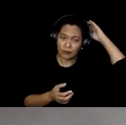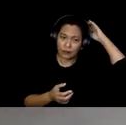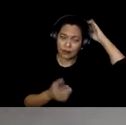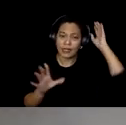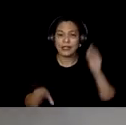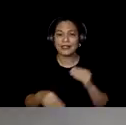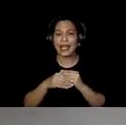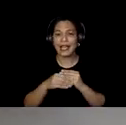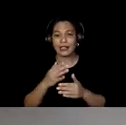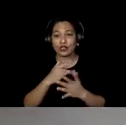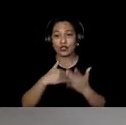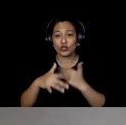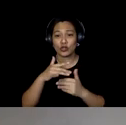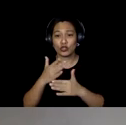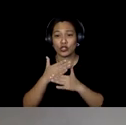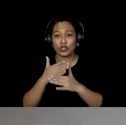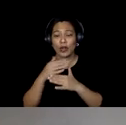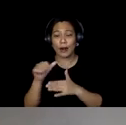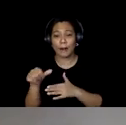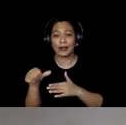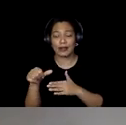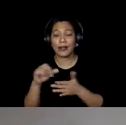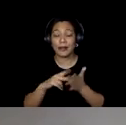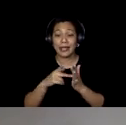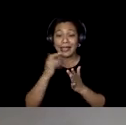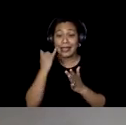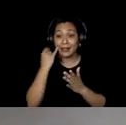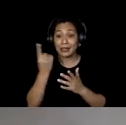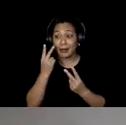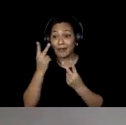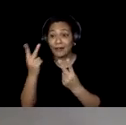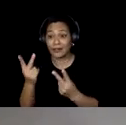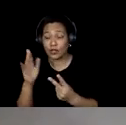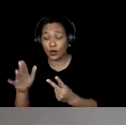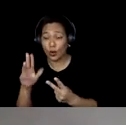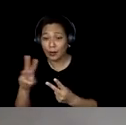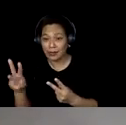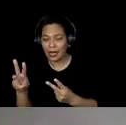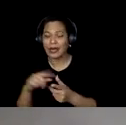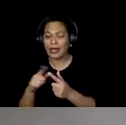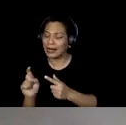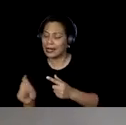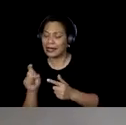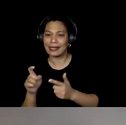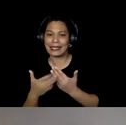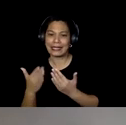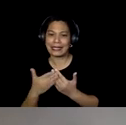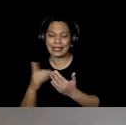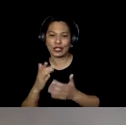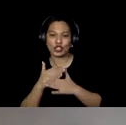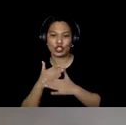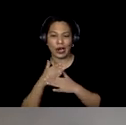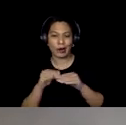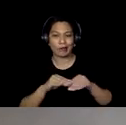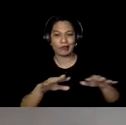your pages so that visitors who are on your page can easily share the link to your page, make it easy for them. Try to build a